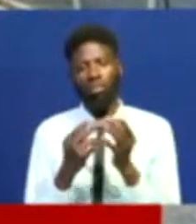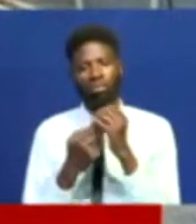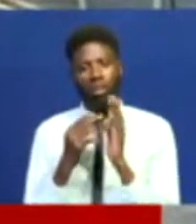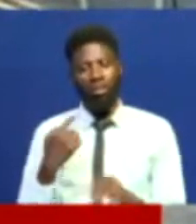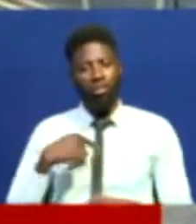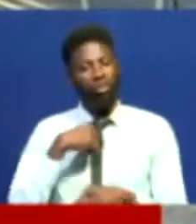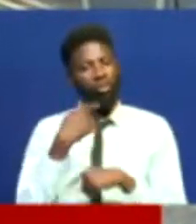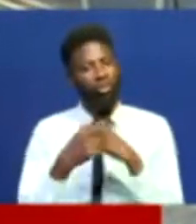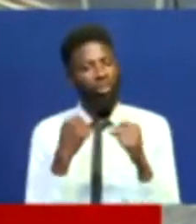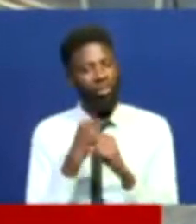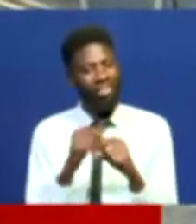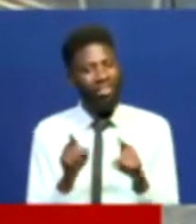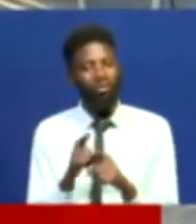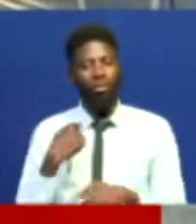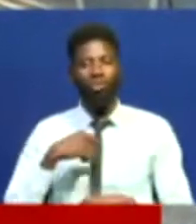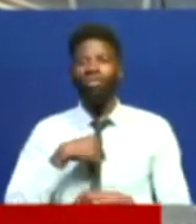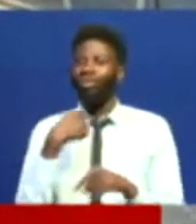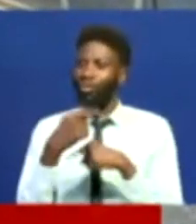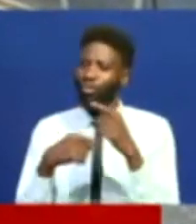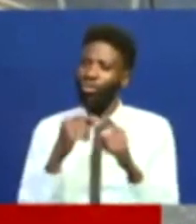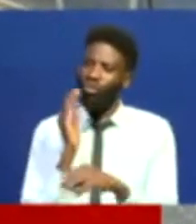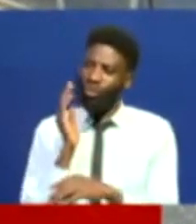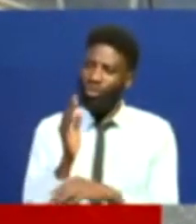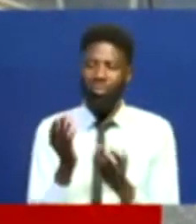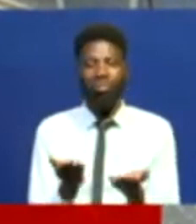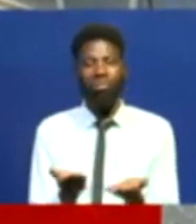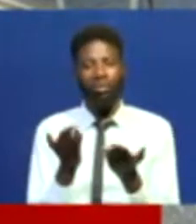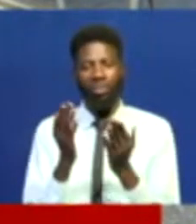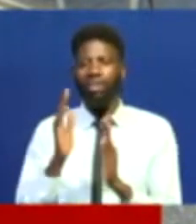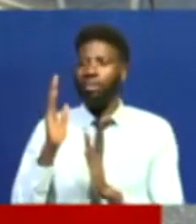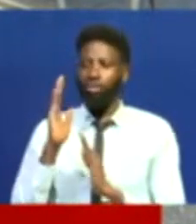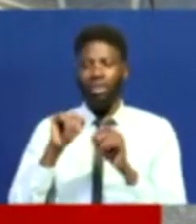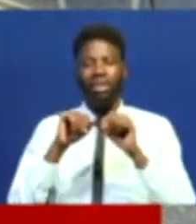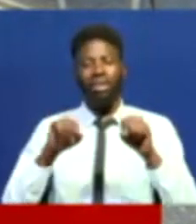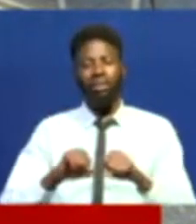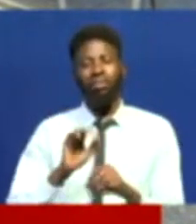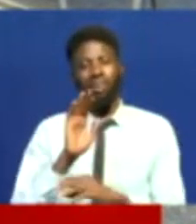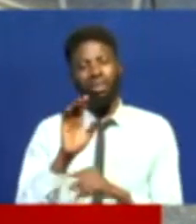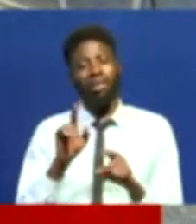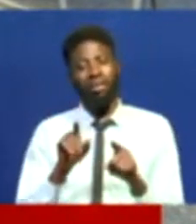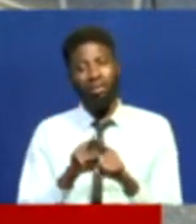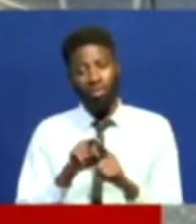to do so. We will continue to harden or improve the security of the system because